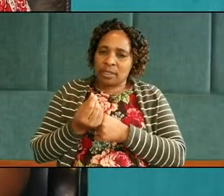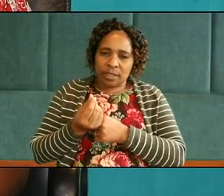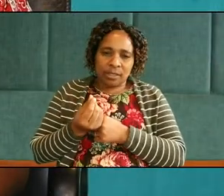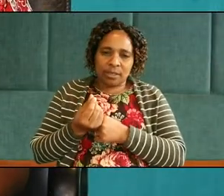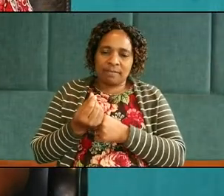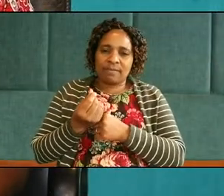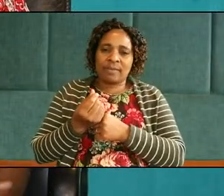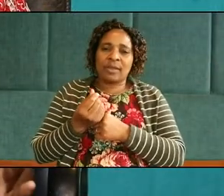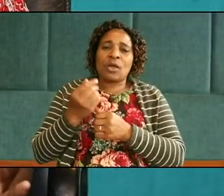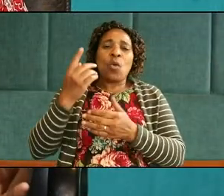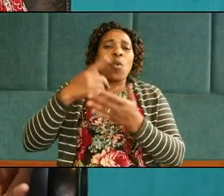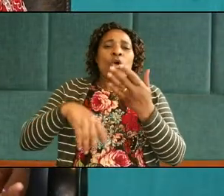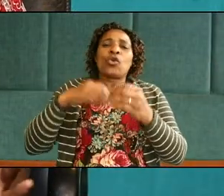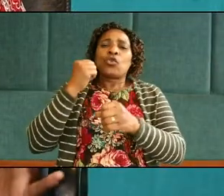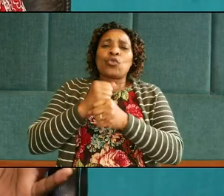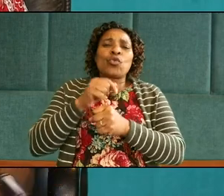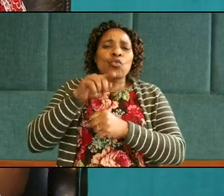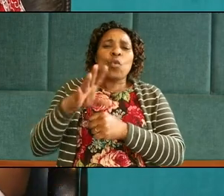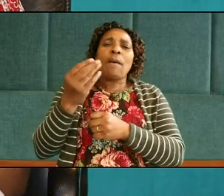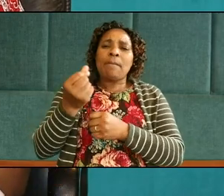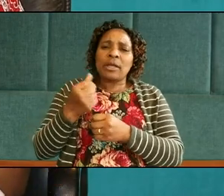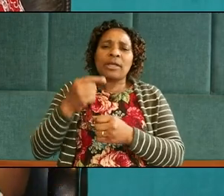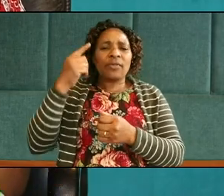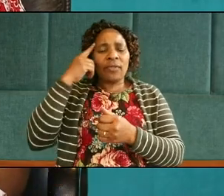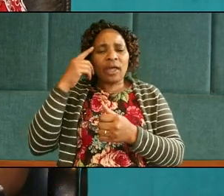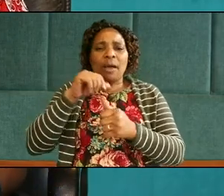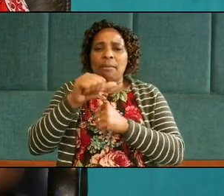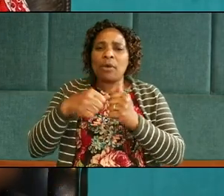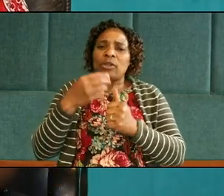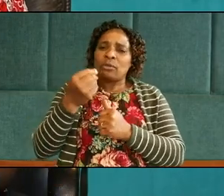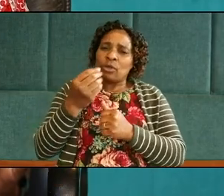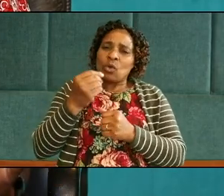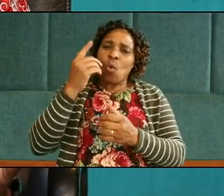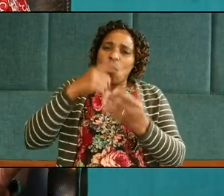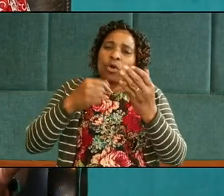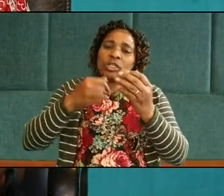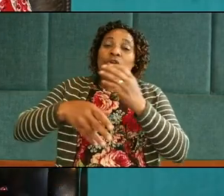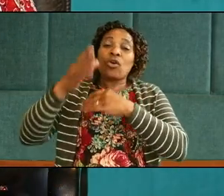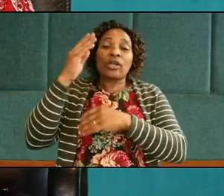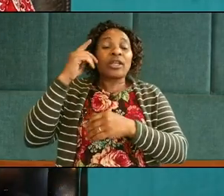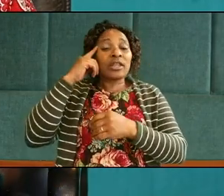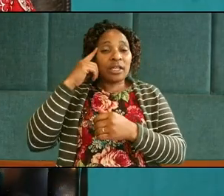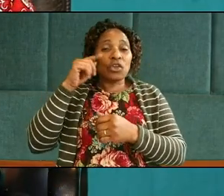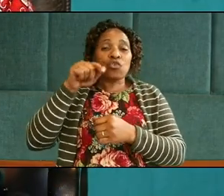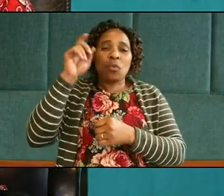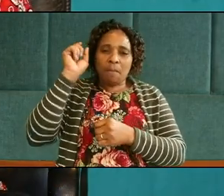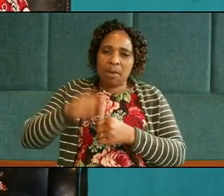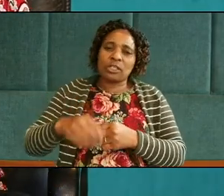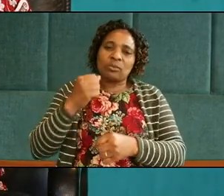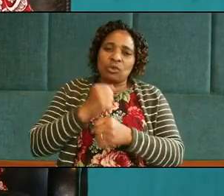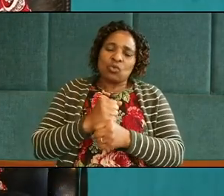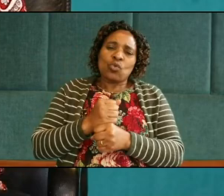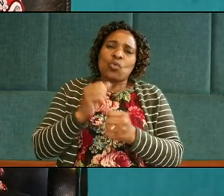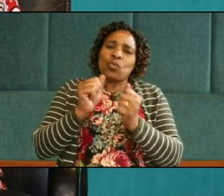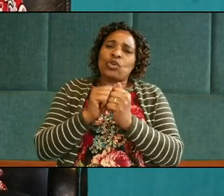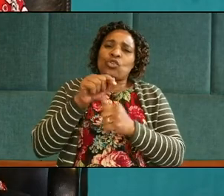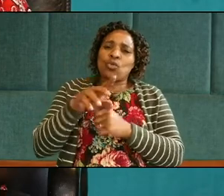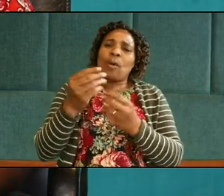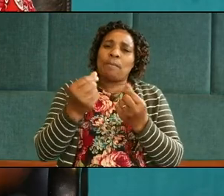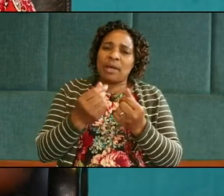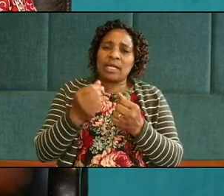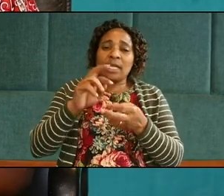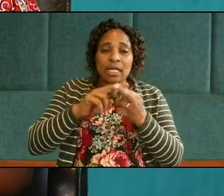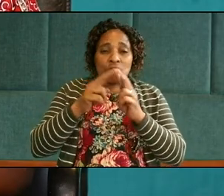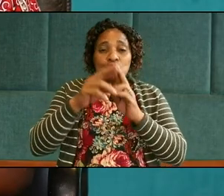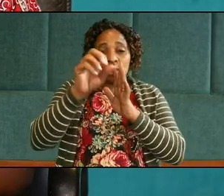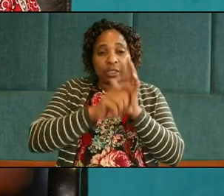about money. What you do with your money, what you think about money, what God thinks that you should be doing with your money, what relationship